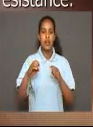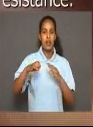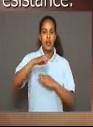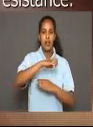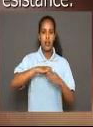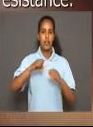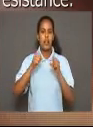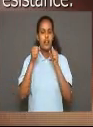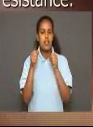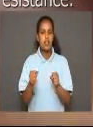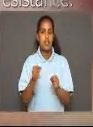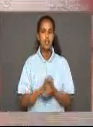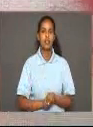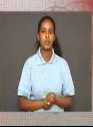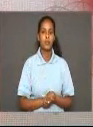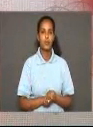electrical resistance.